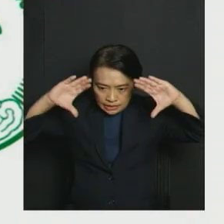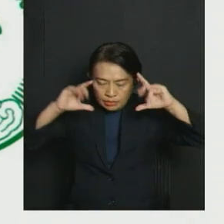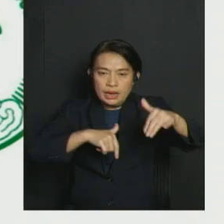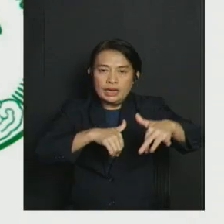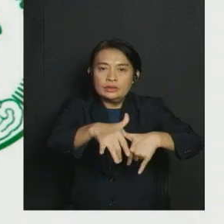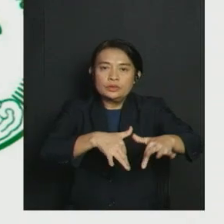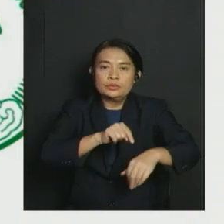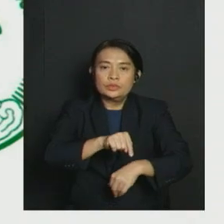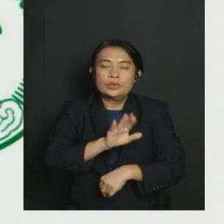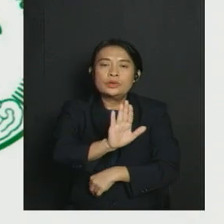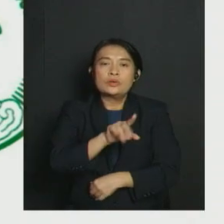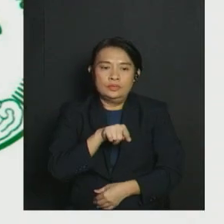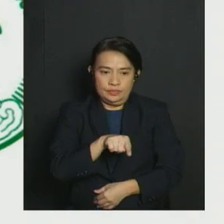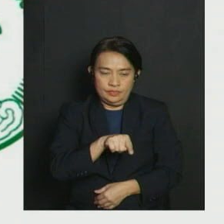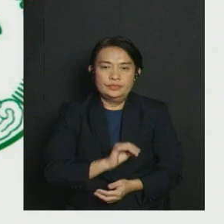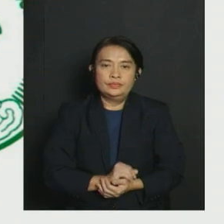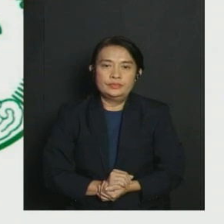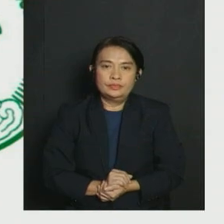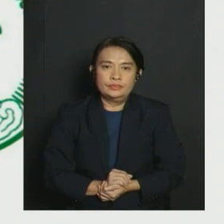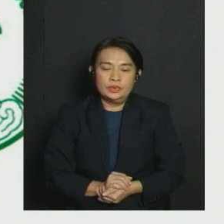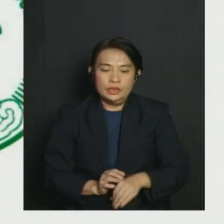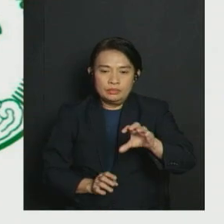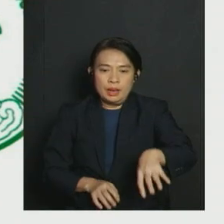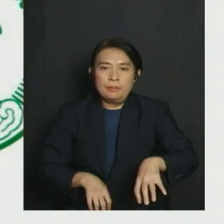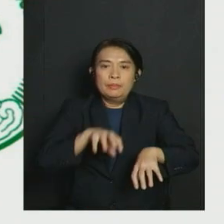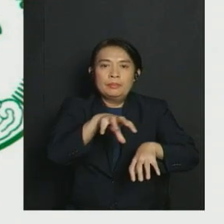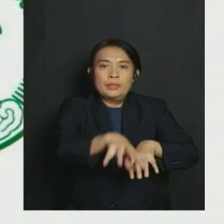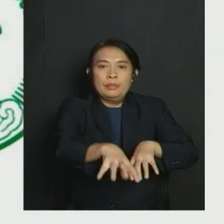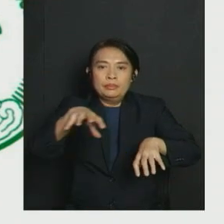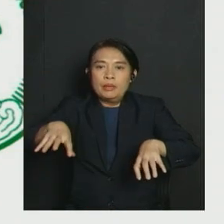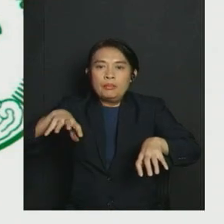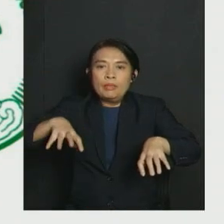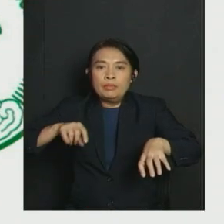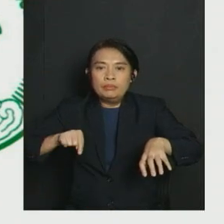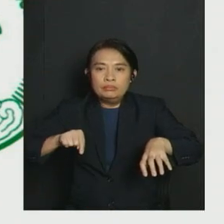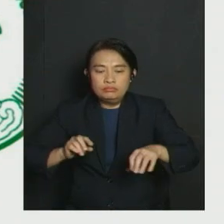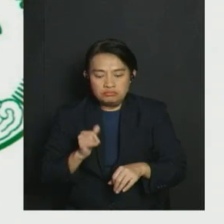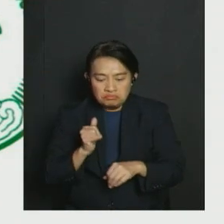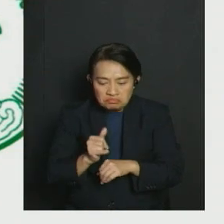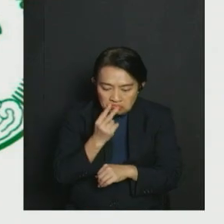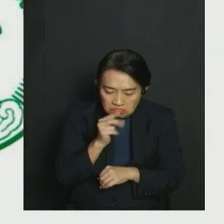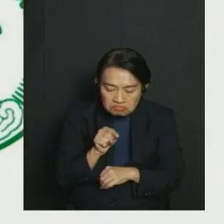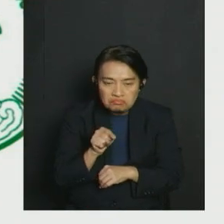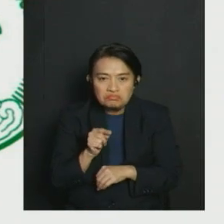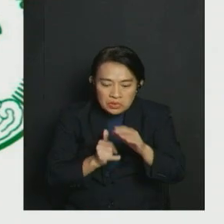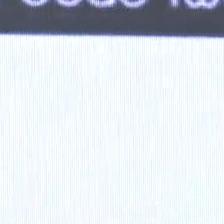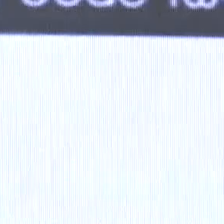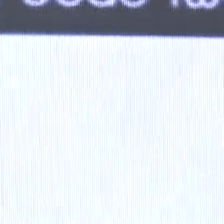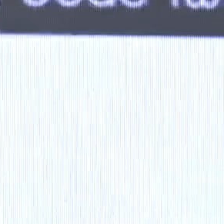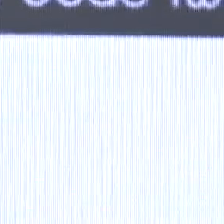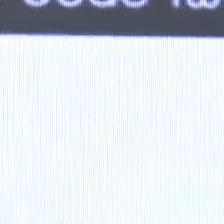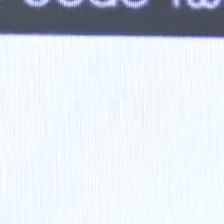it's very hard to access. You see that you don't want to go to the district or government